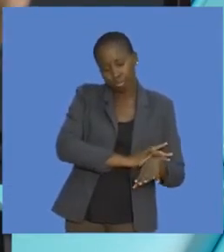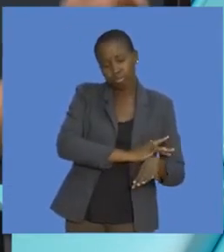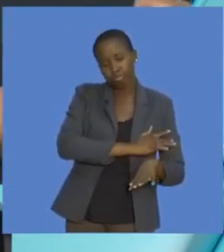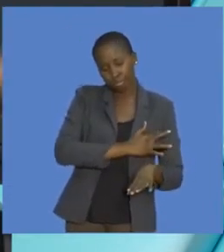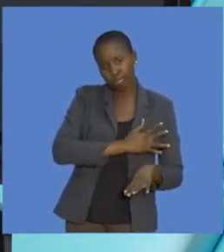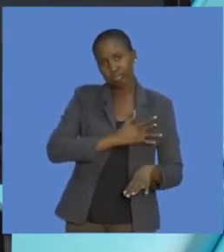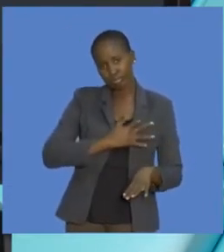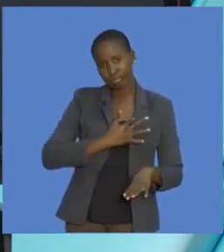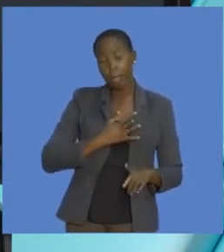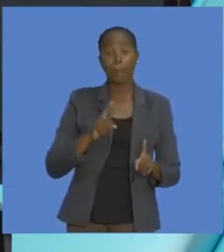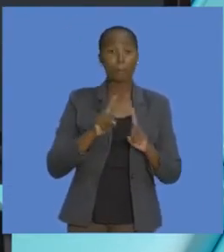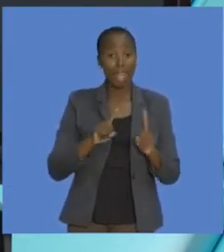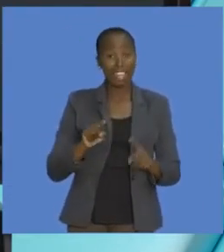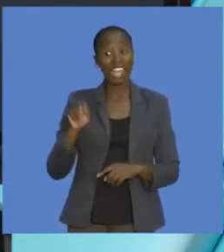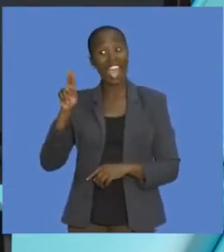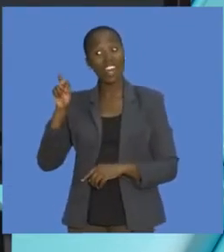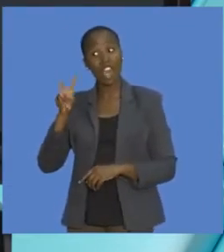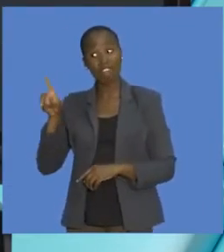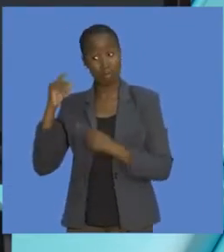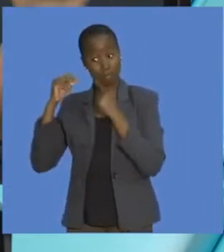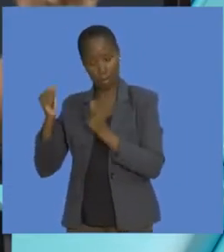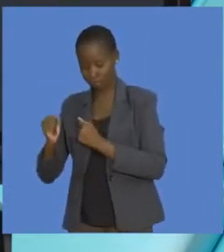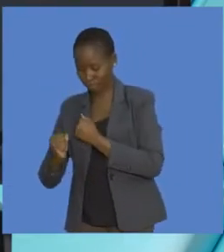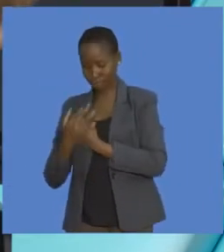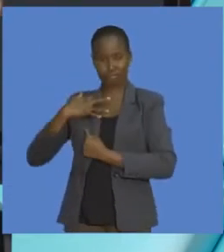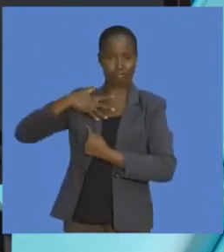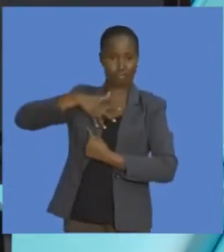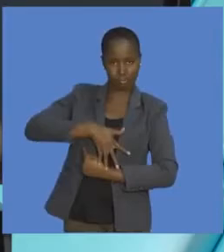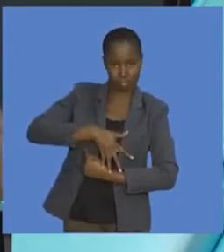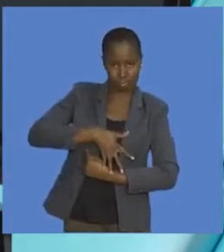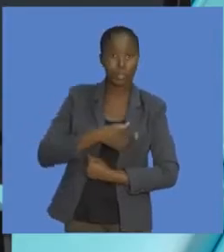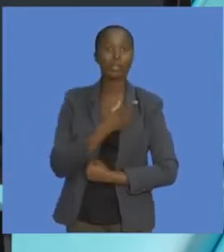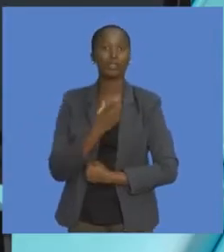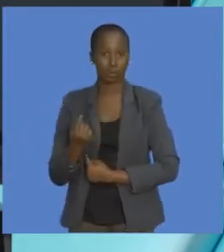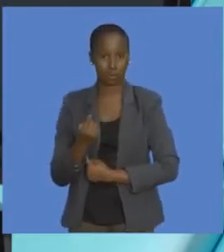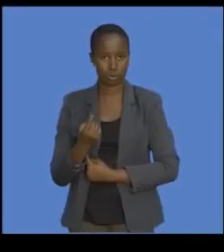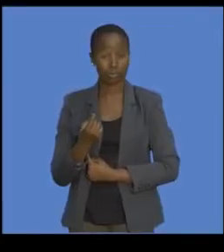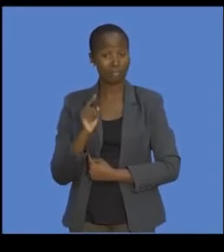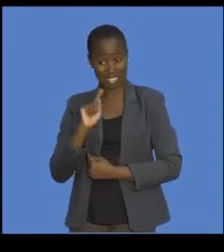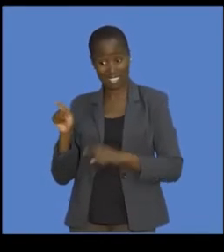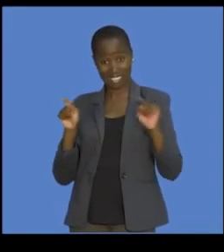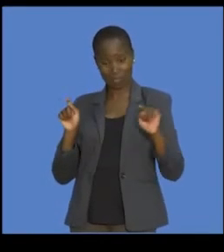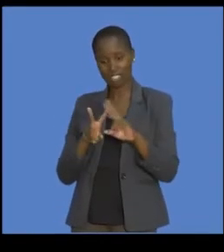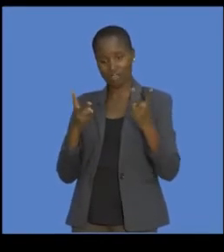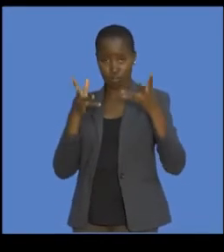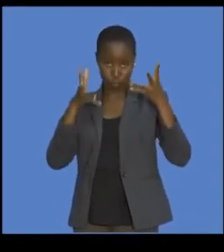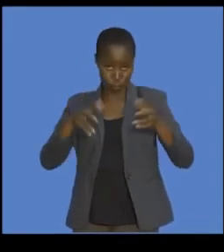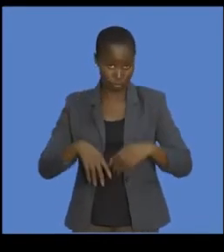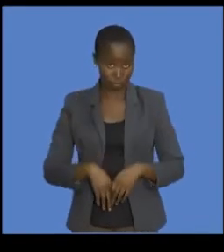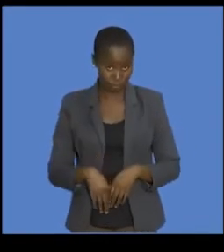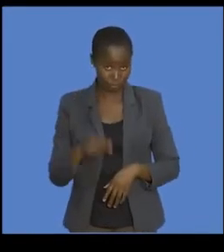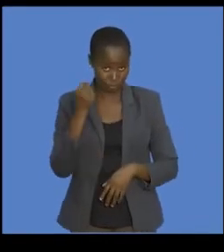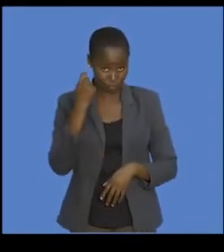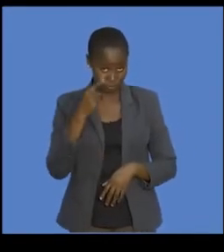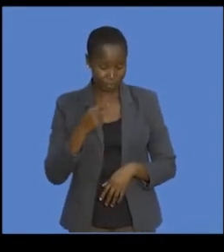immediate, short-lived process. Key to understanding how these two systems work. So as I mentioned, the